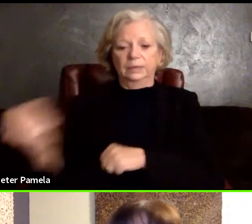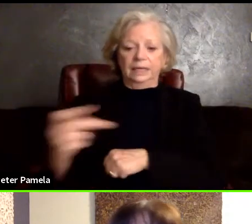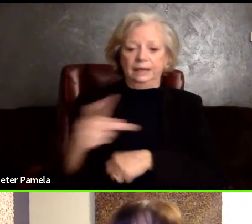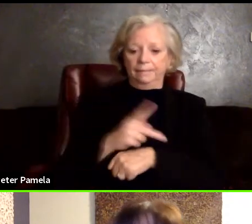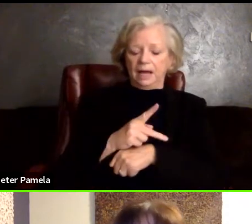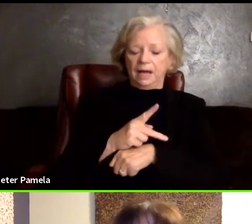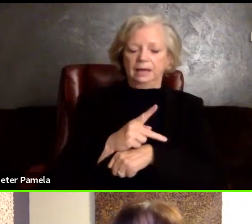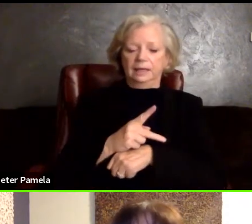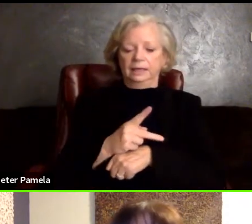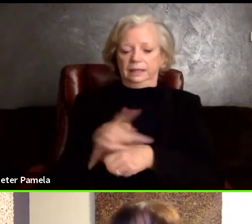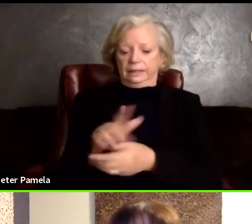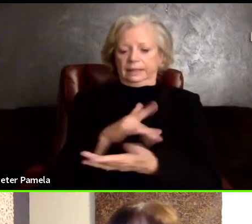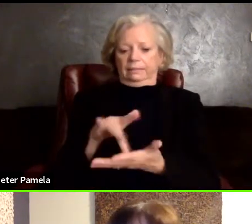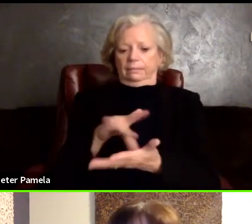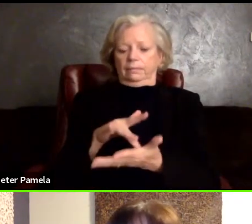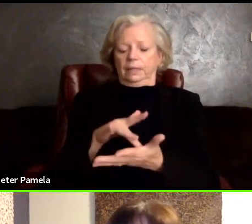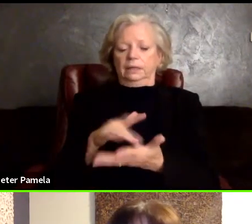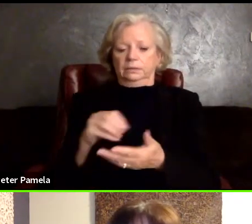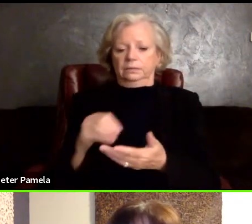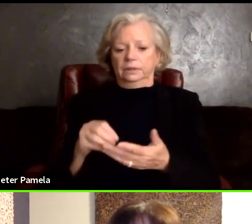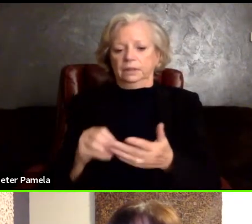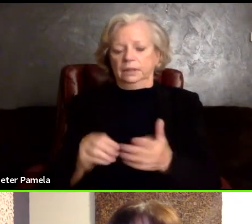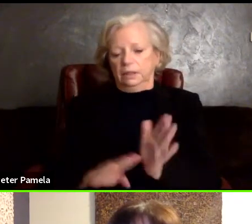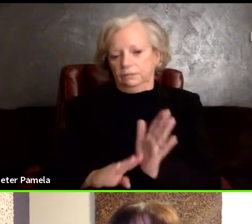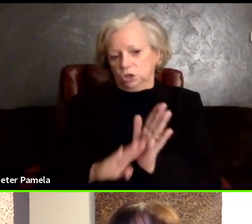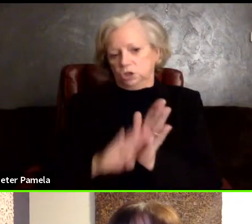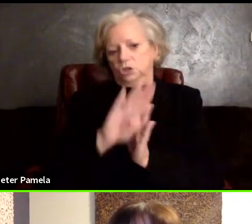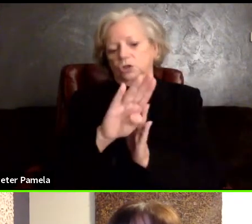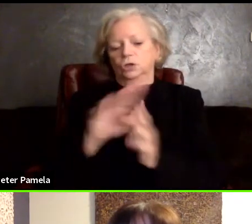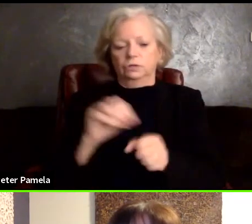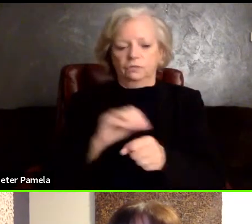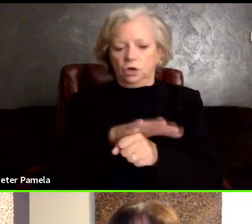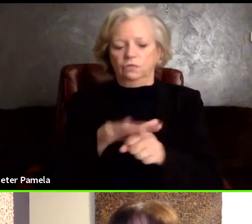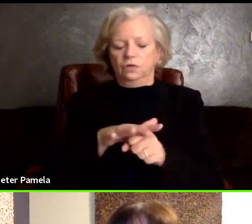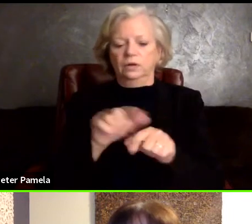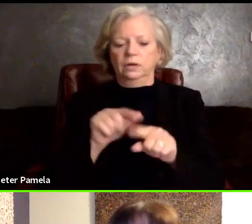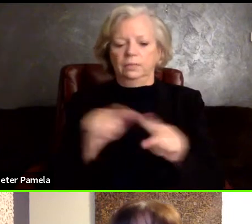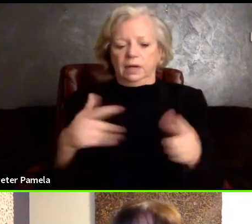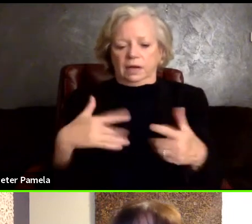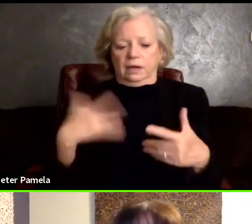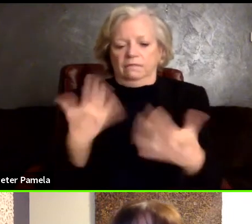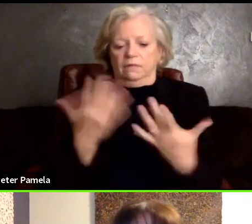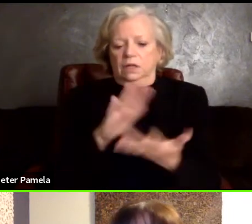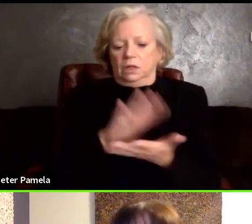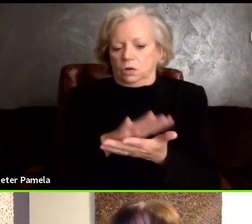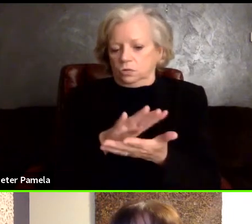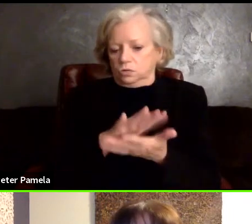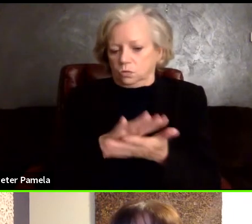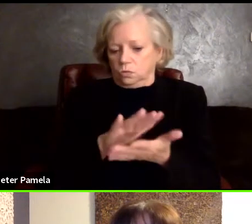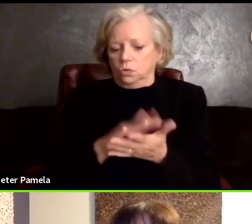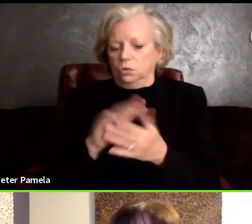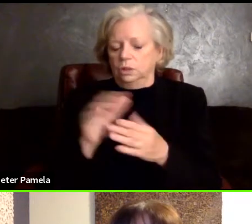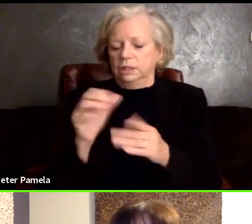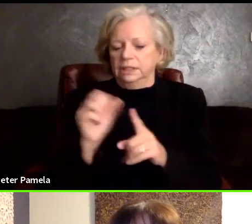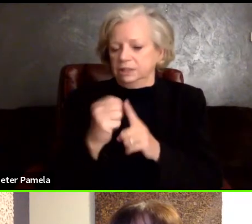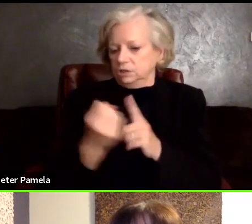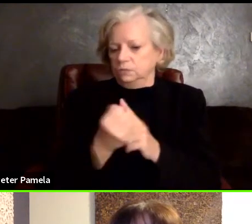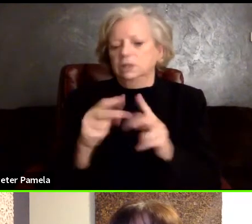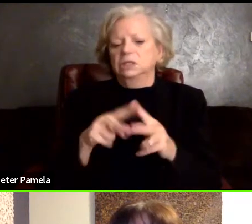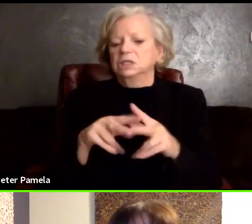and had to scramble really quickly, and people have done really well. I feel like our school situation is stabilizing. I don't feel like there's as